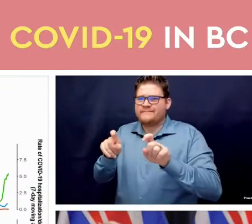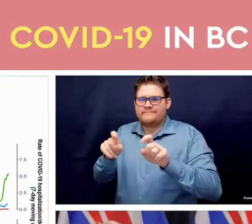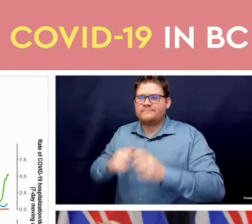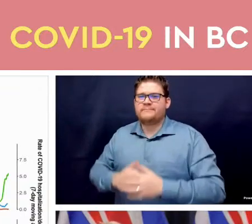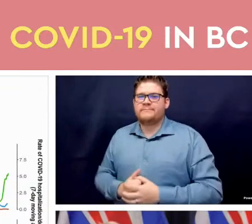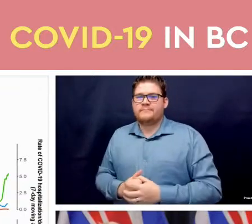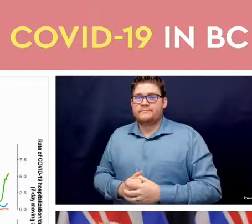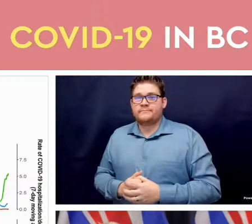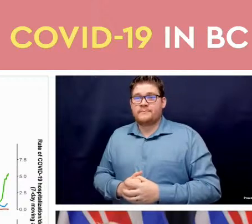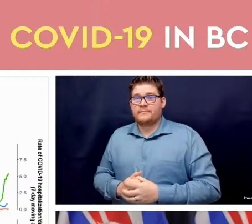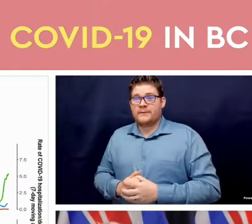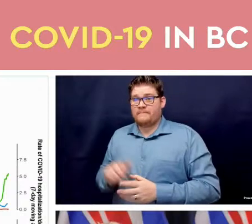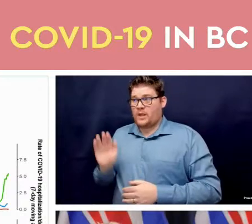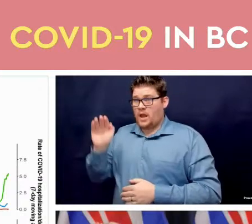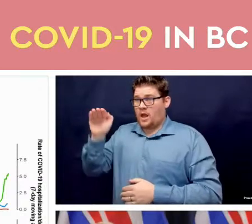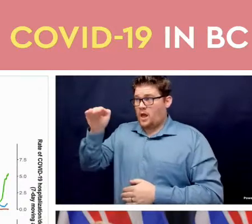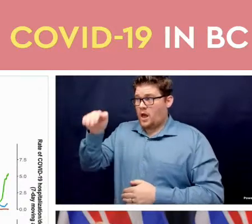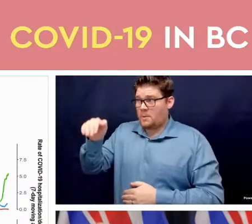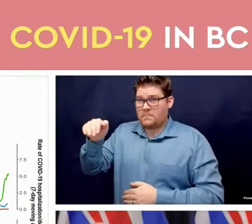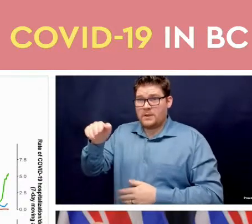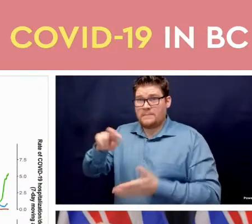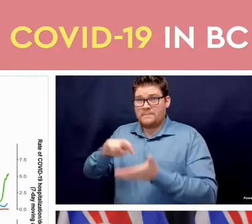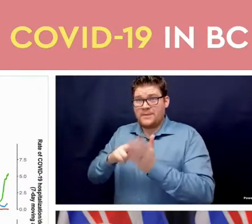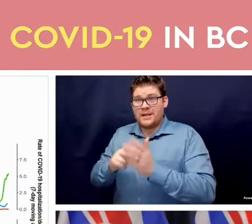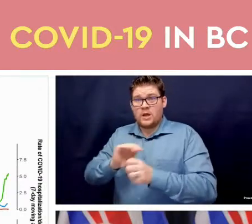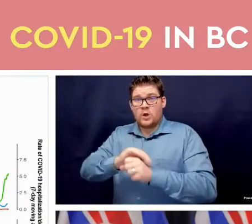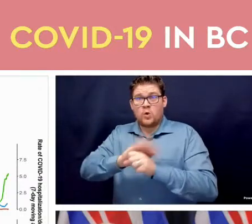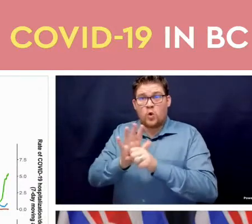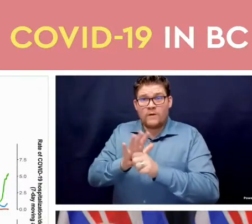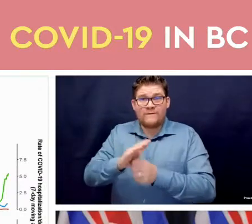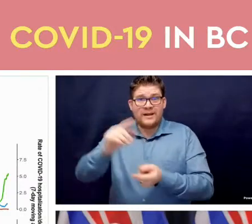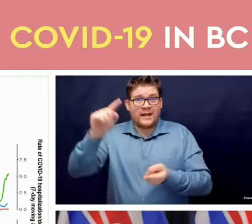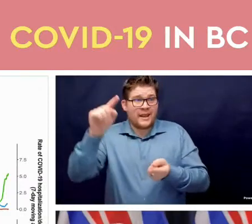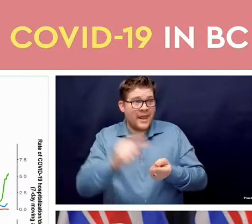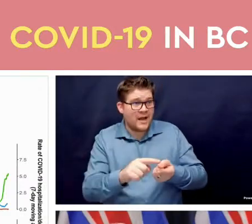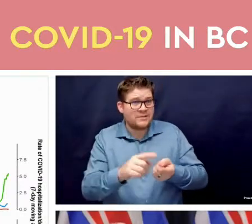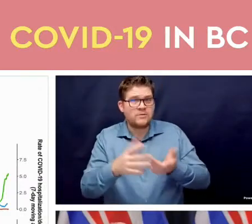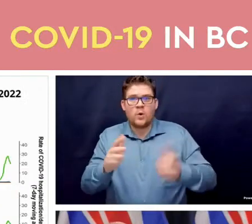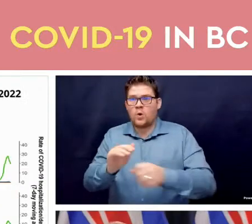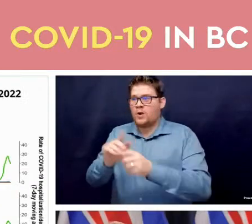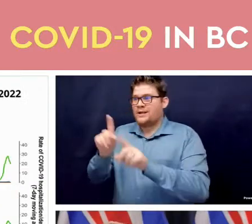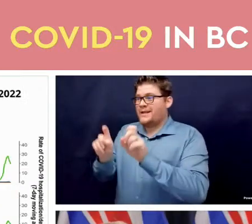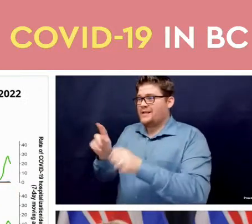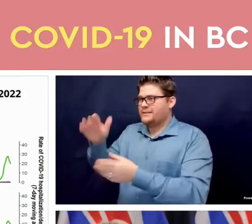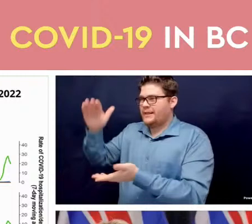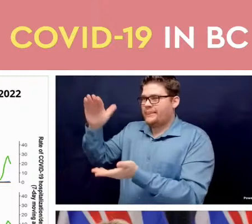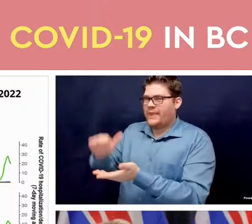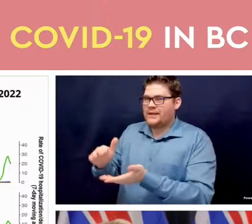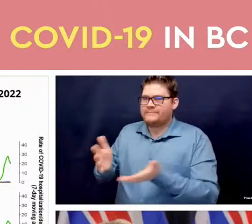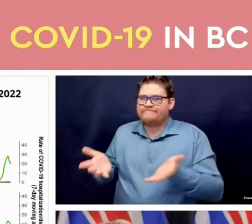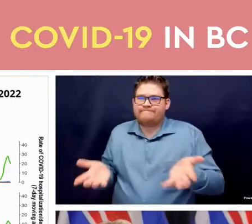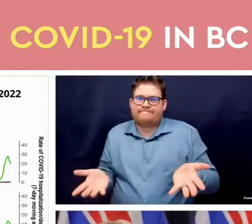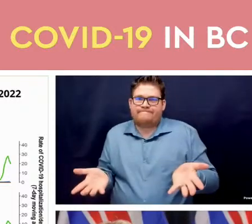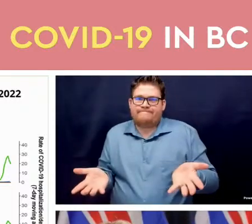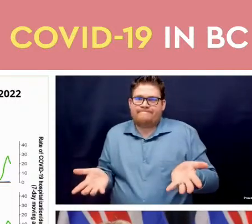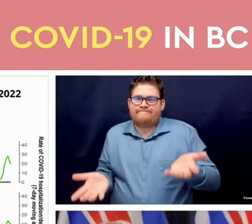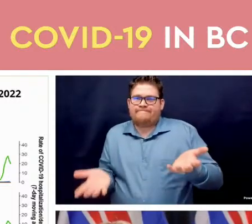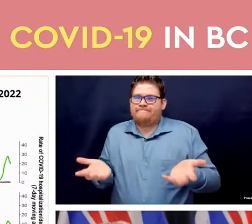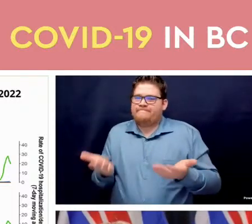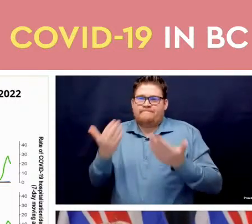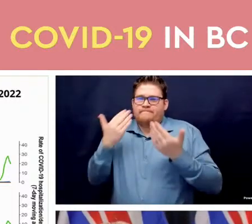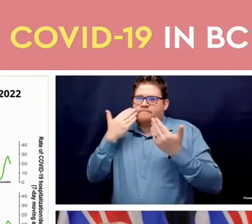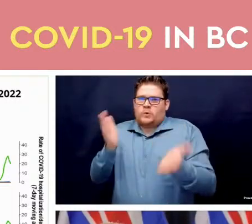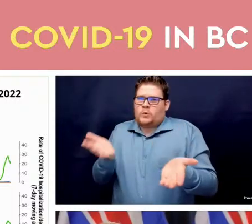if we had the testing capacity, we would see a peak very similar to what we see in Fraser Health in Vancouver Coastal as